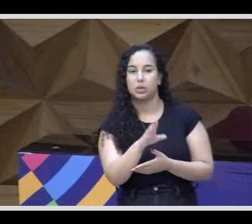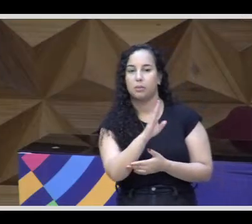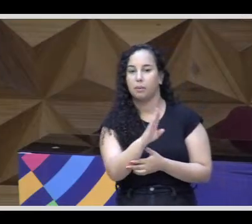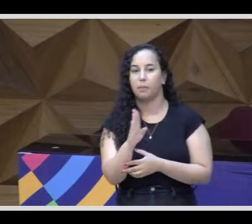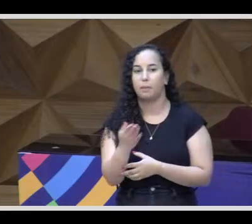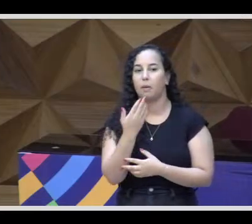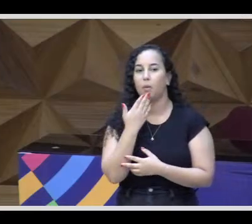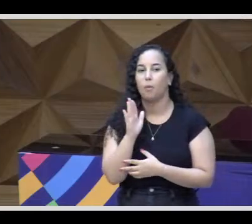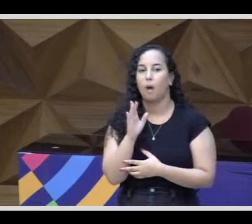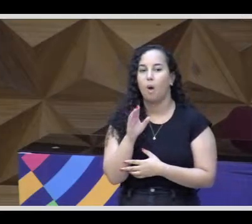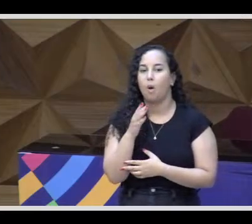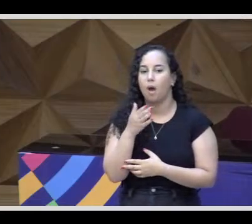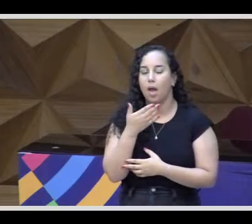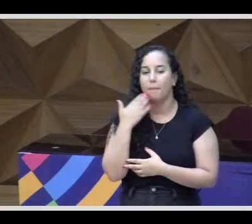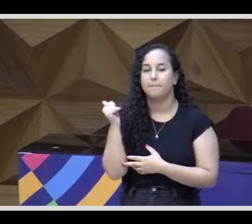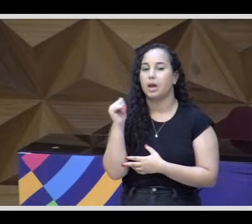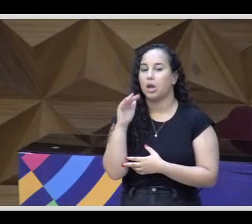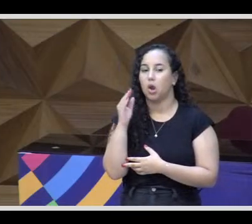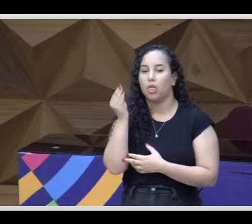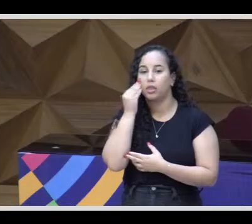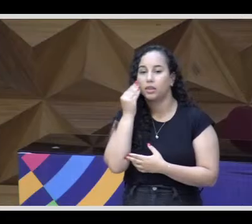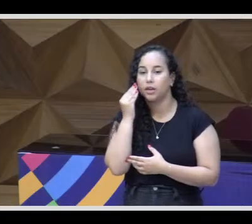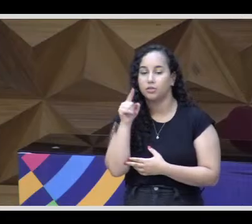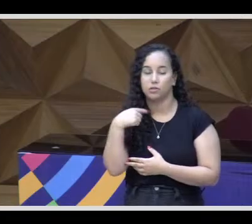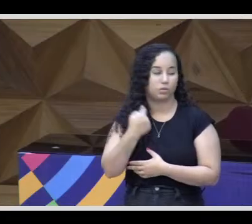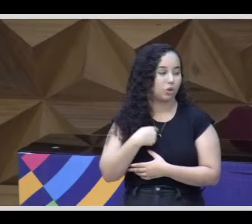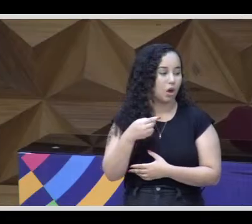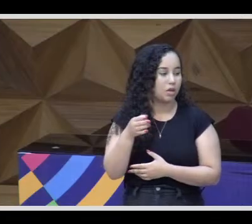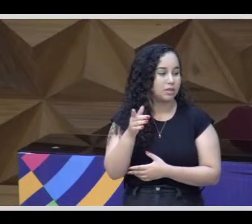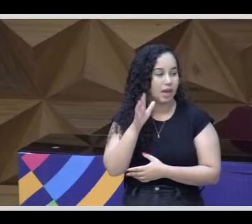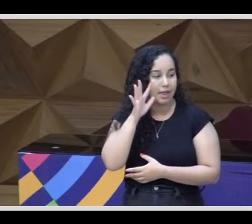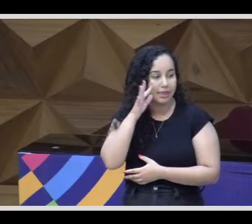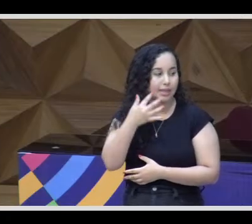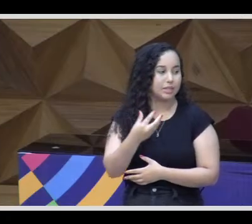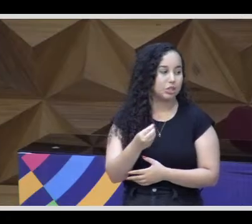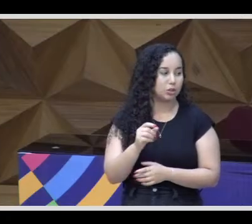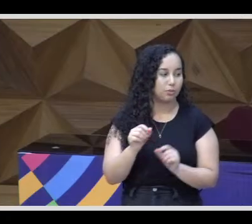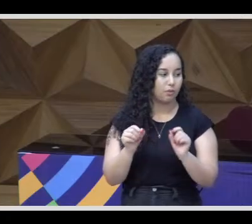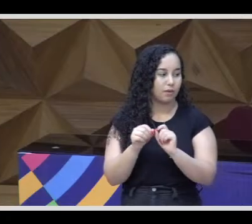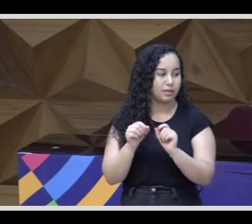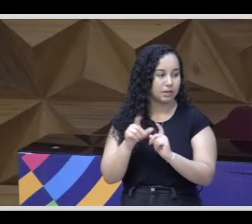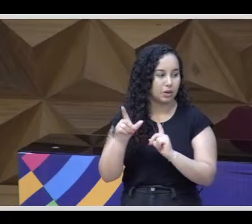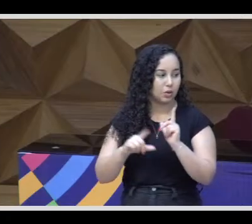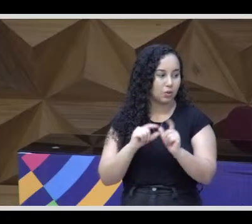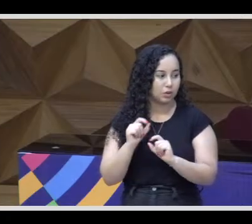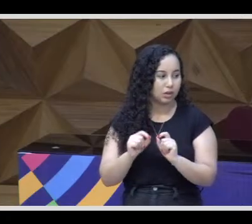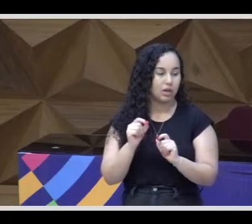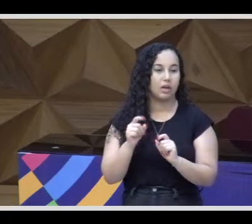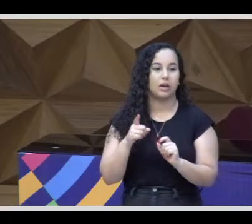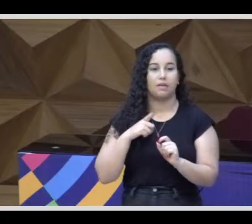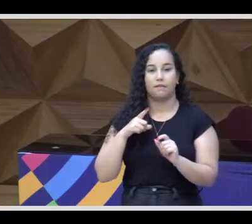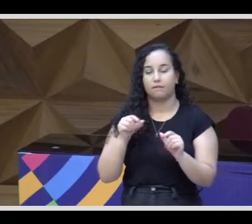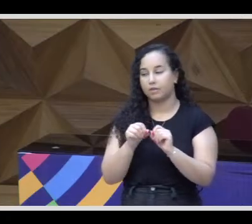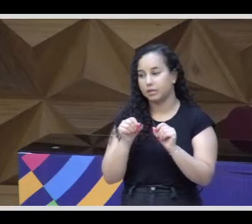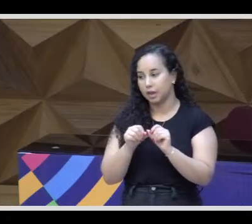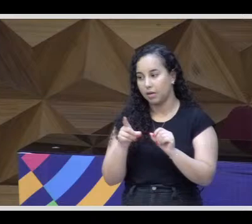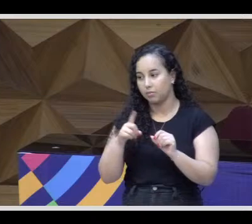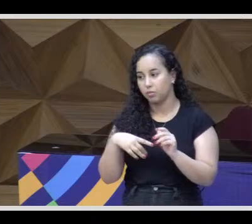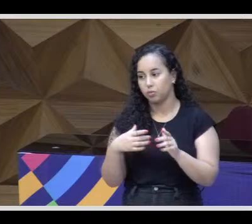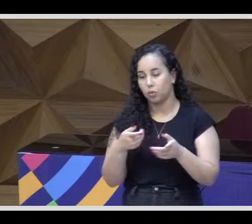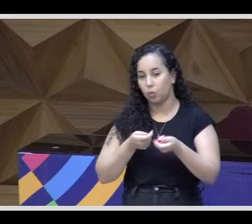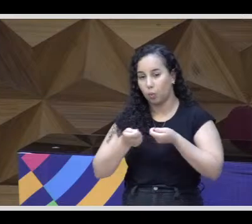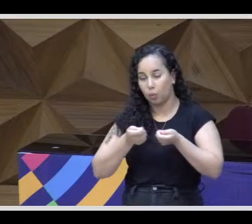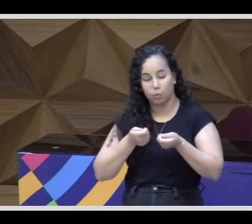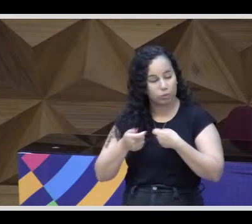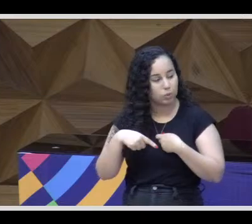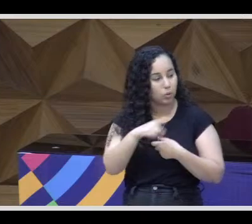best strategy for me? So what we decided to do was to create a synthetic model control in which